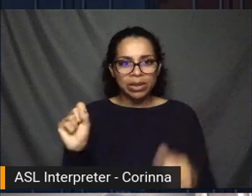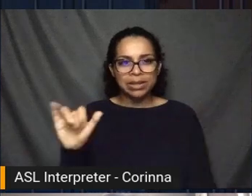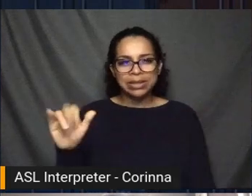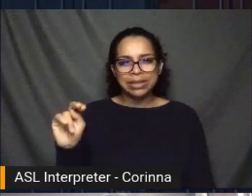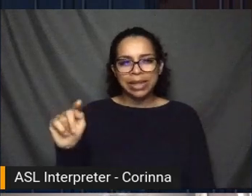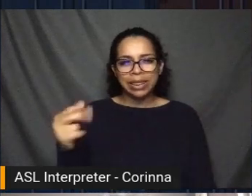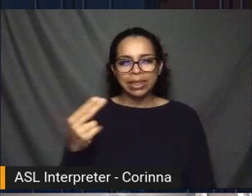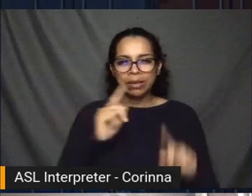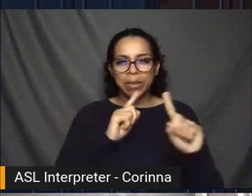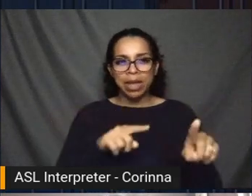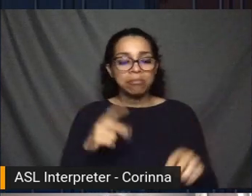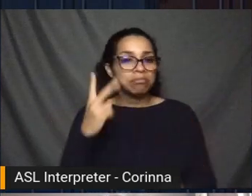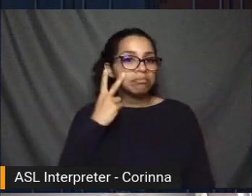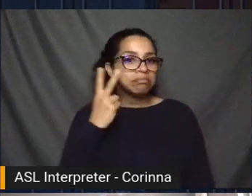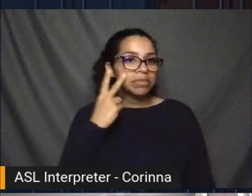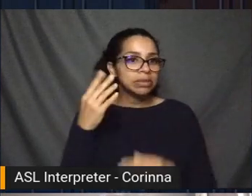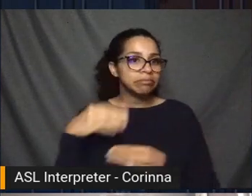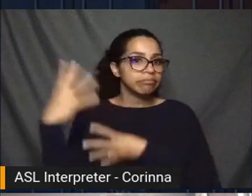it generates.